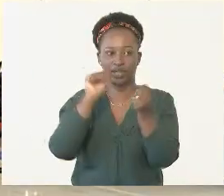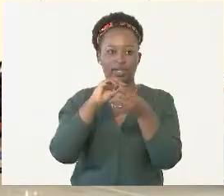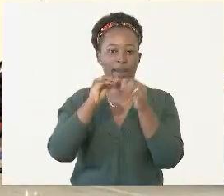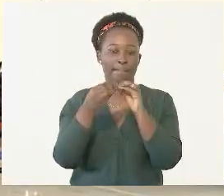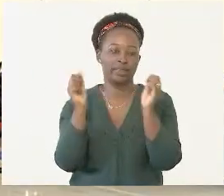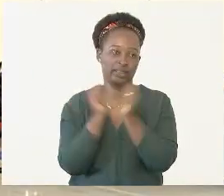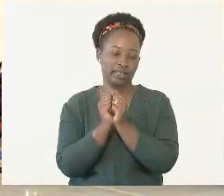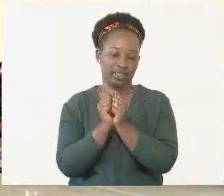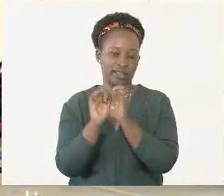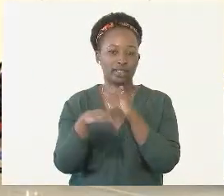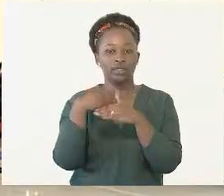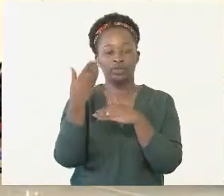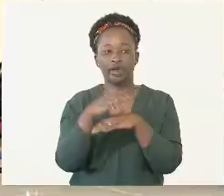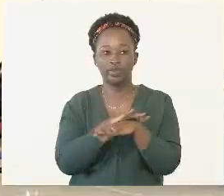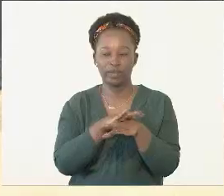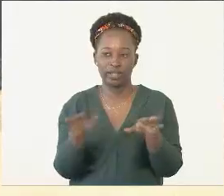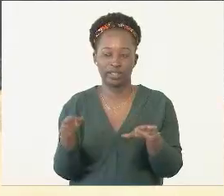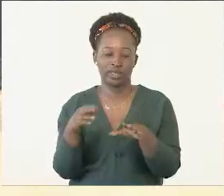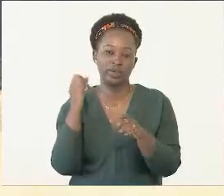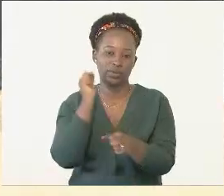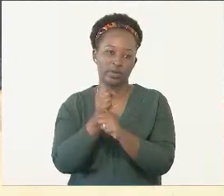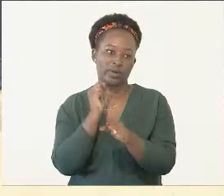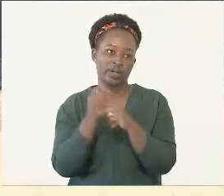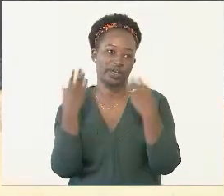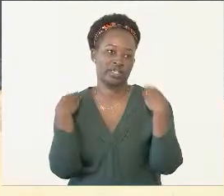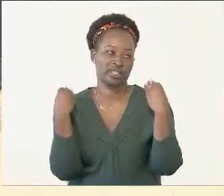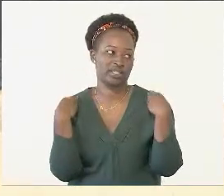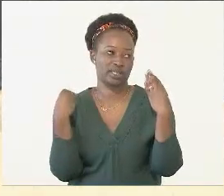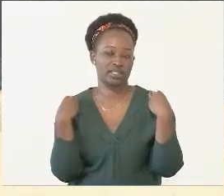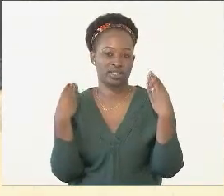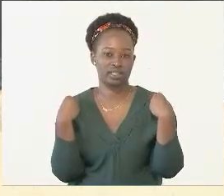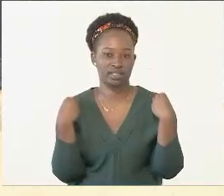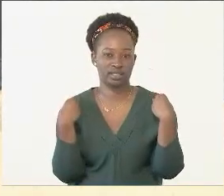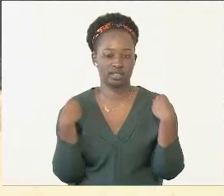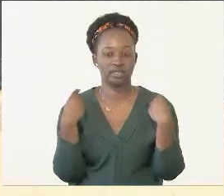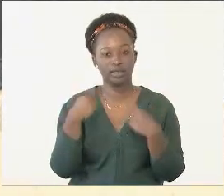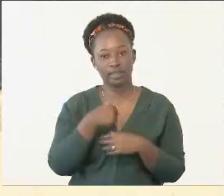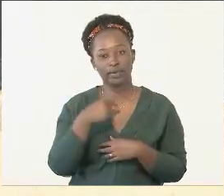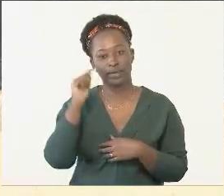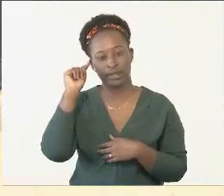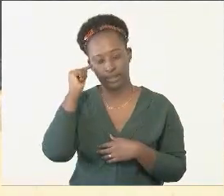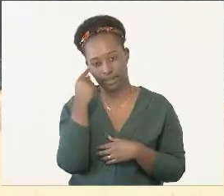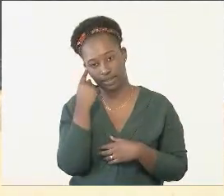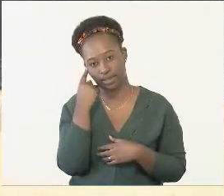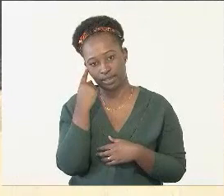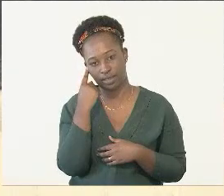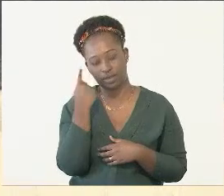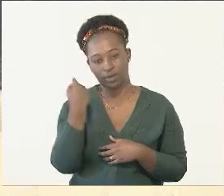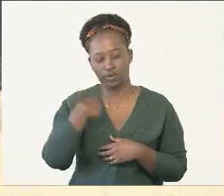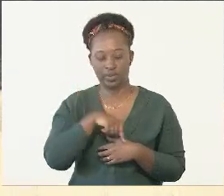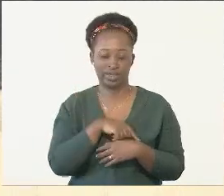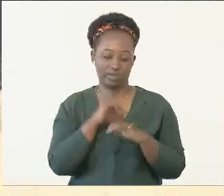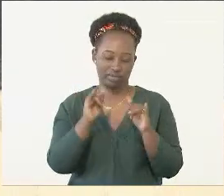also going to go through the exercise of the unit. So I think that everybody has to remind